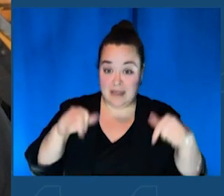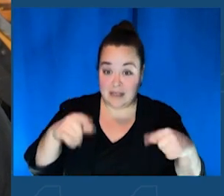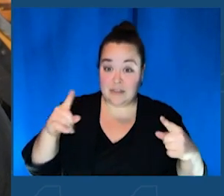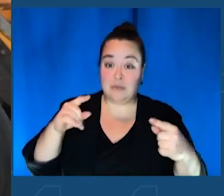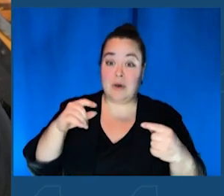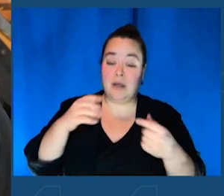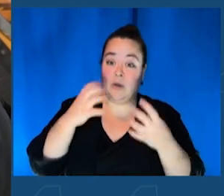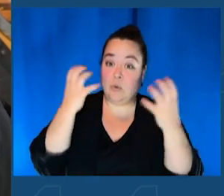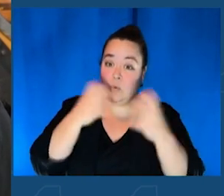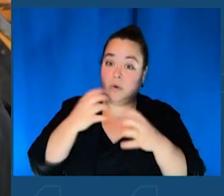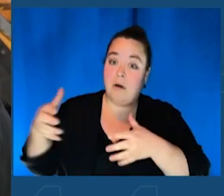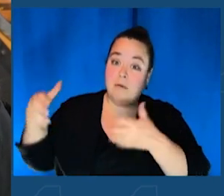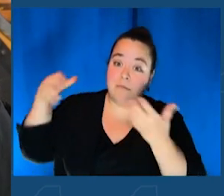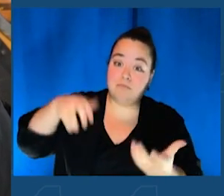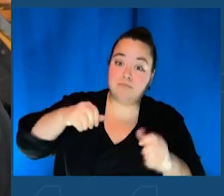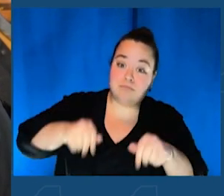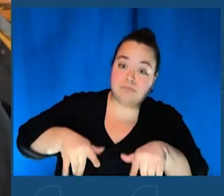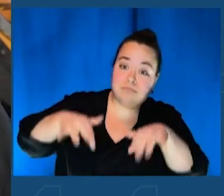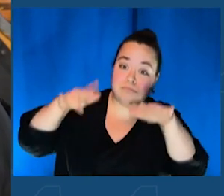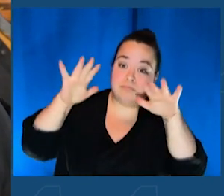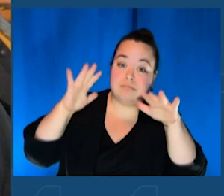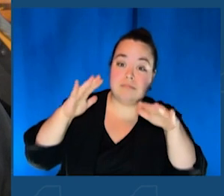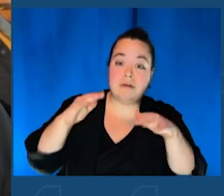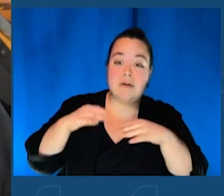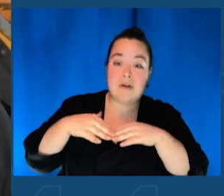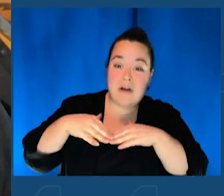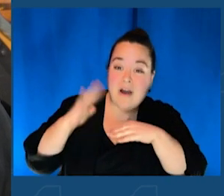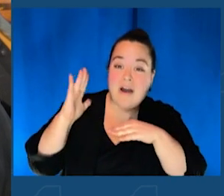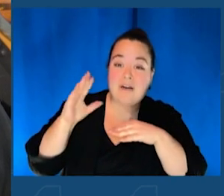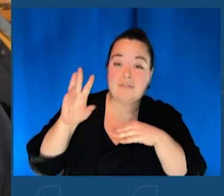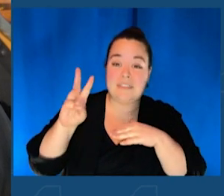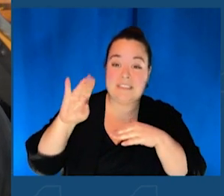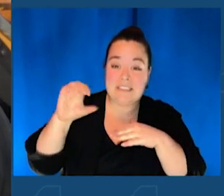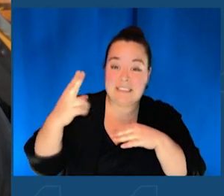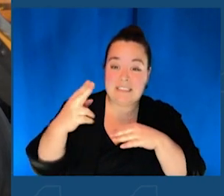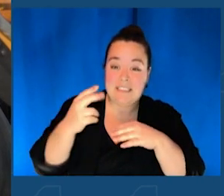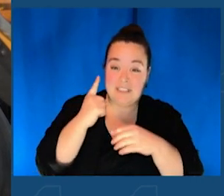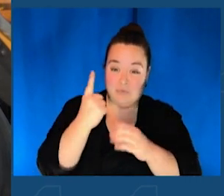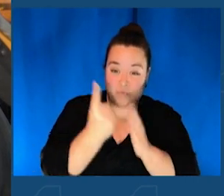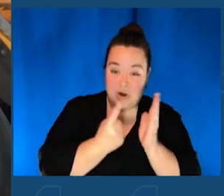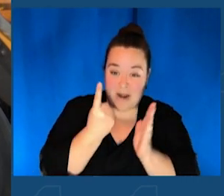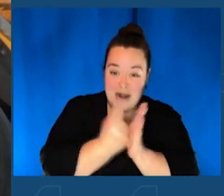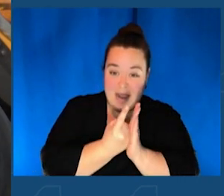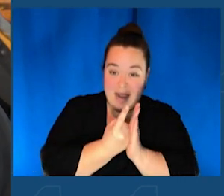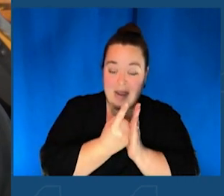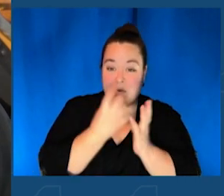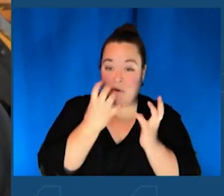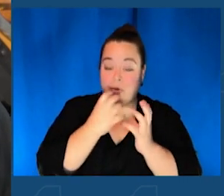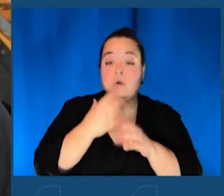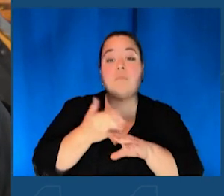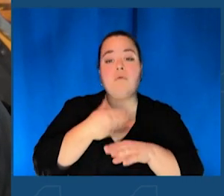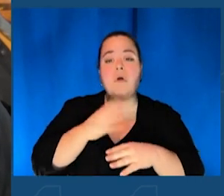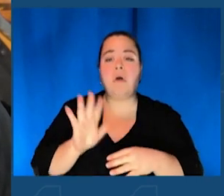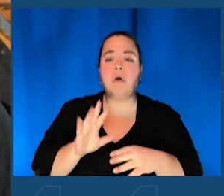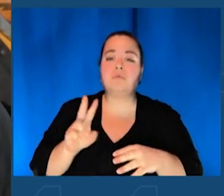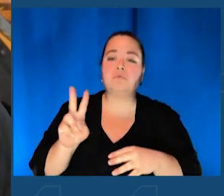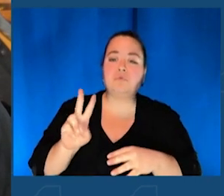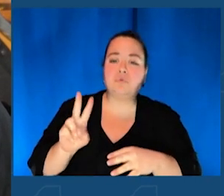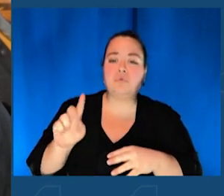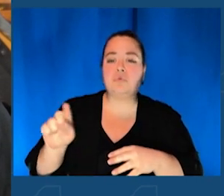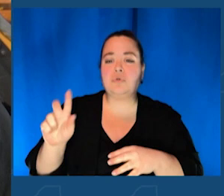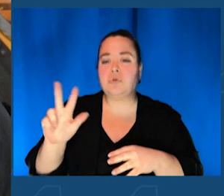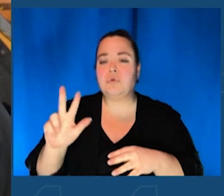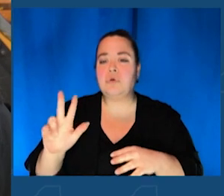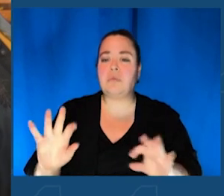intense volume, sometimes upwards of 6 inches of snow per hour. We had originally been told 2 to 3, then